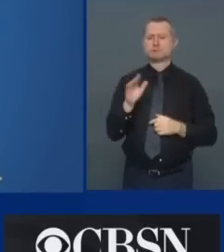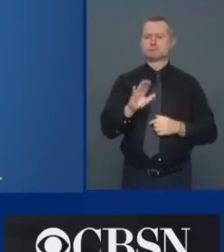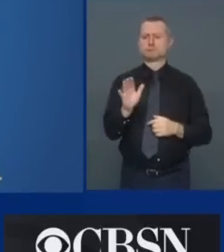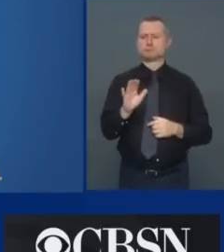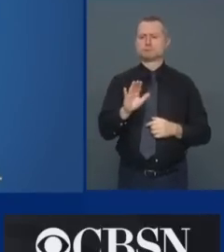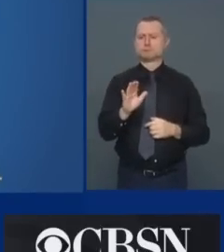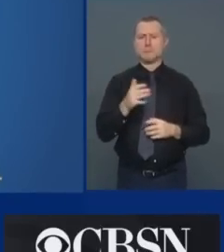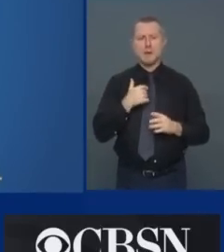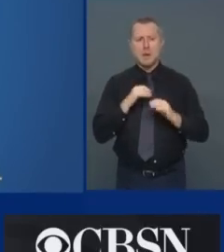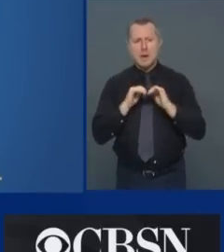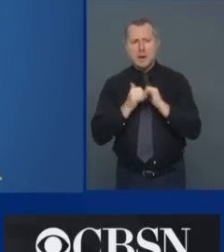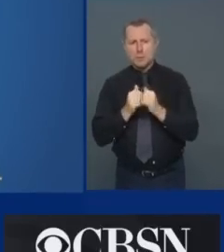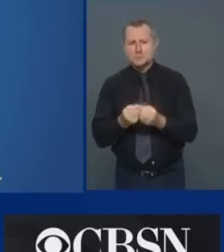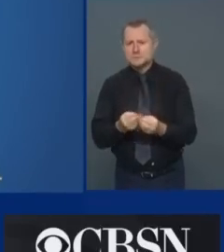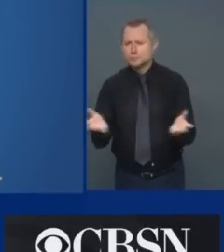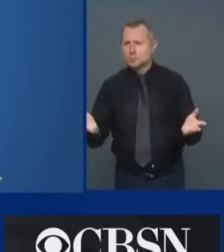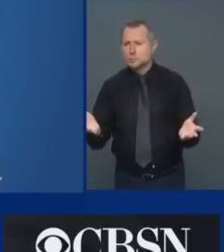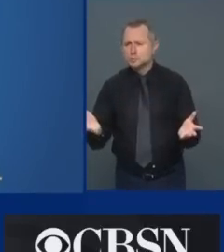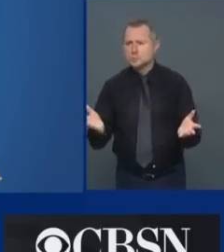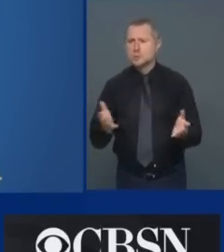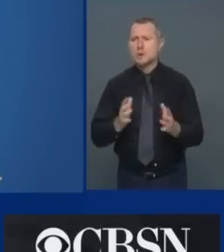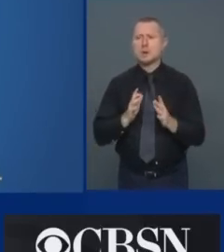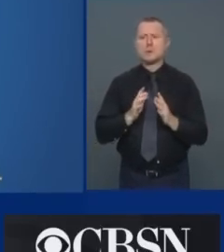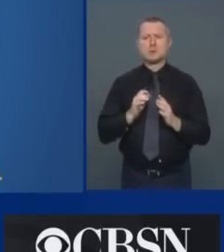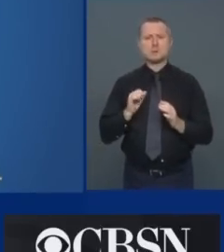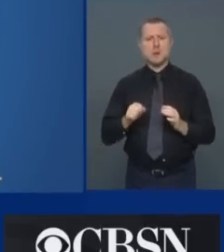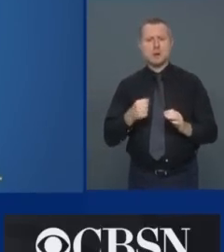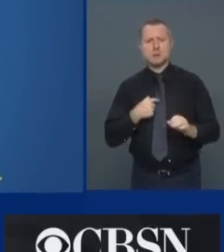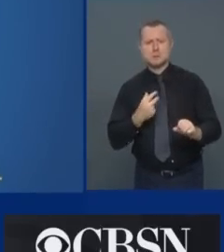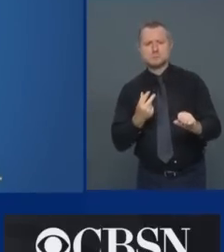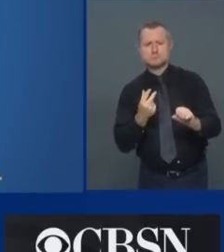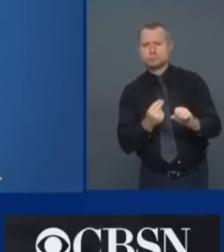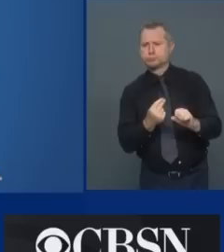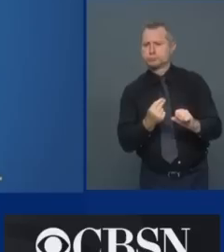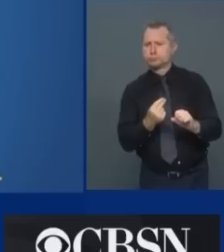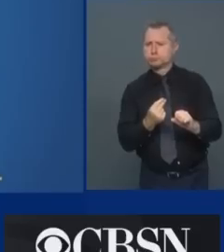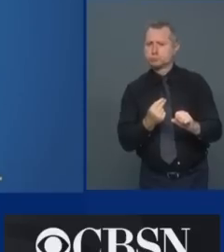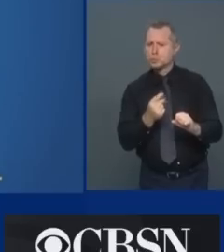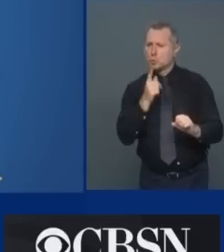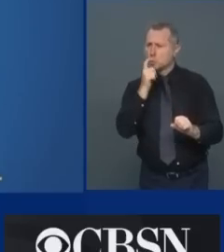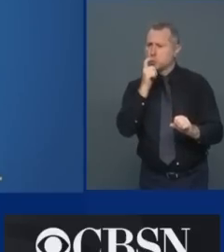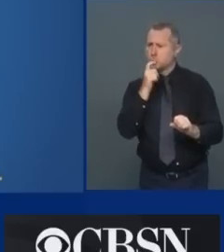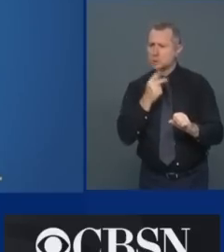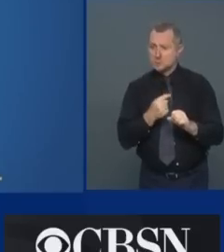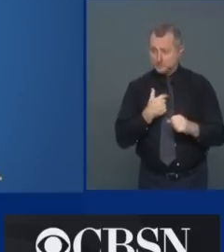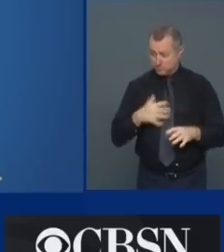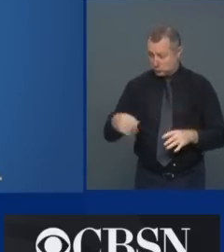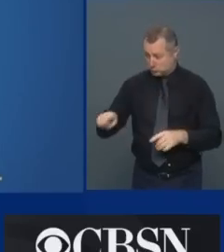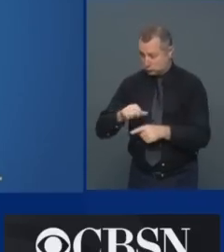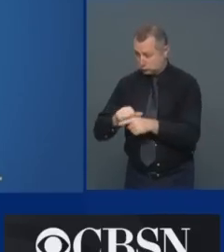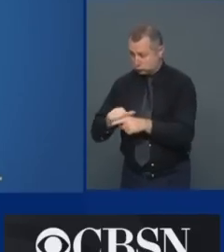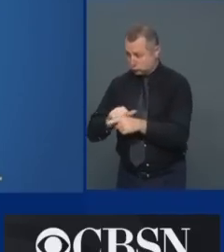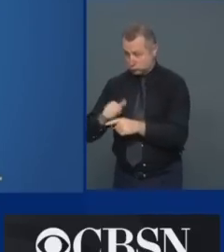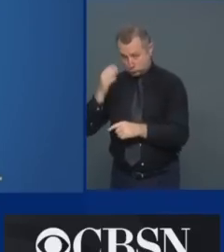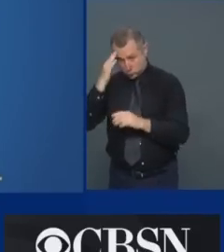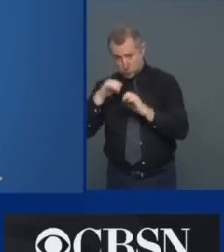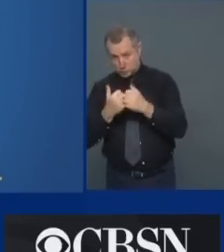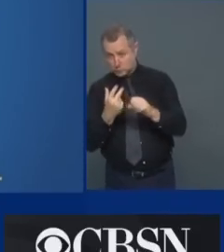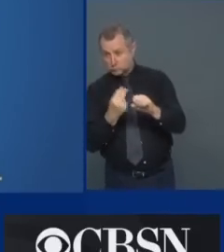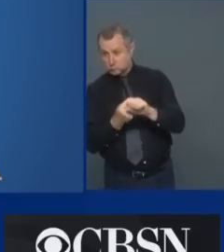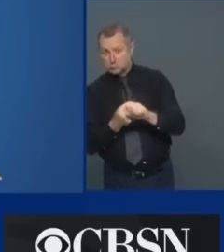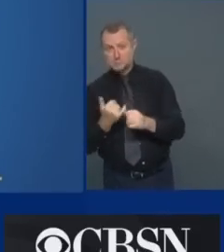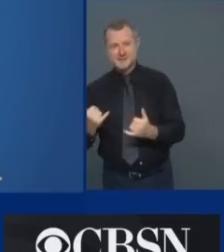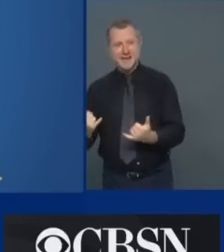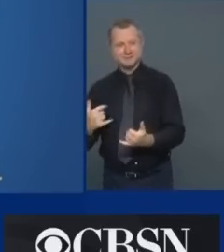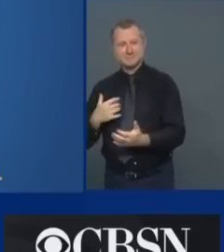can administer it? How do we train those people? How do we train them now? People have to get 2 doses. They